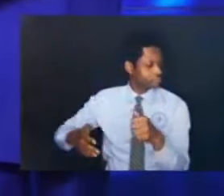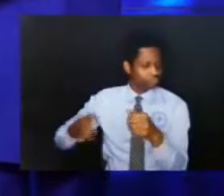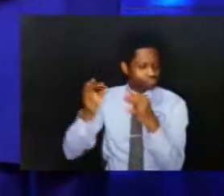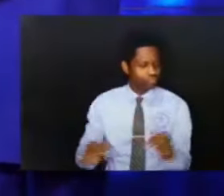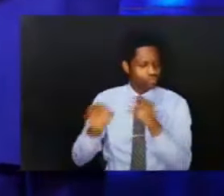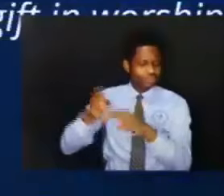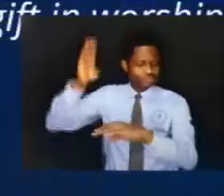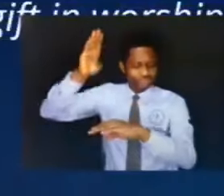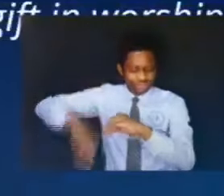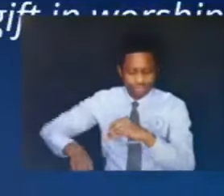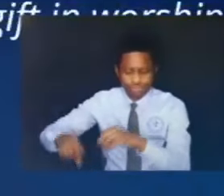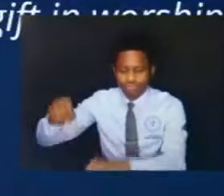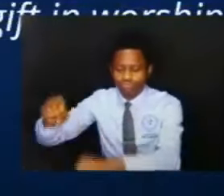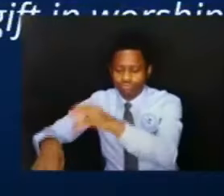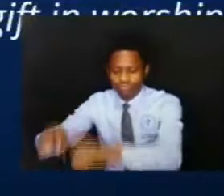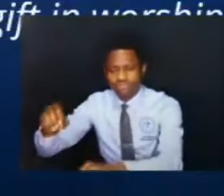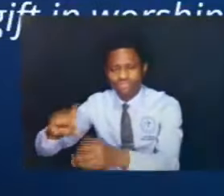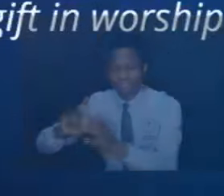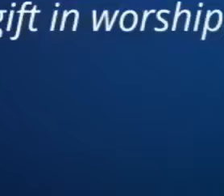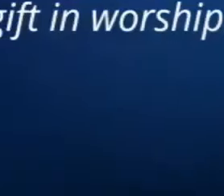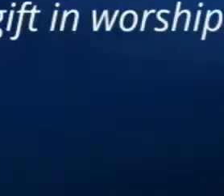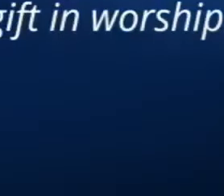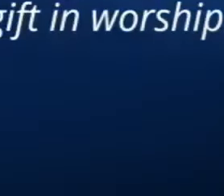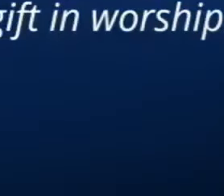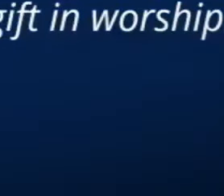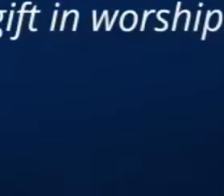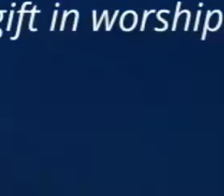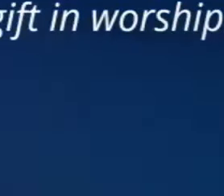offering one's gift in worship.